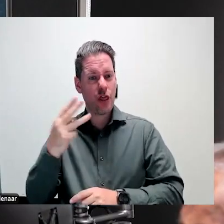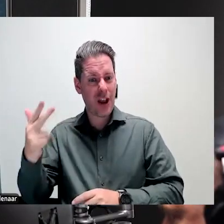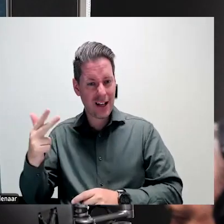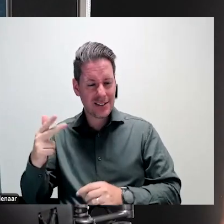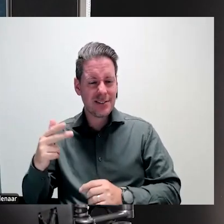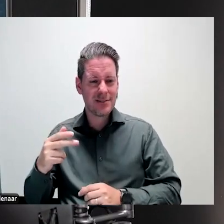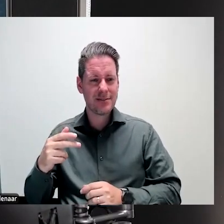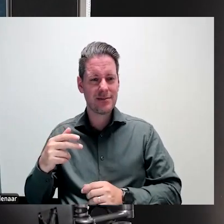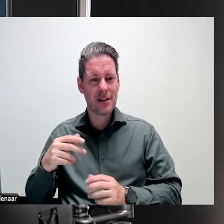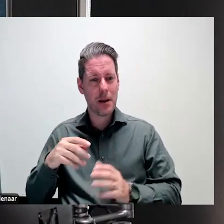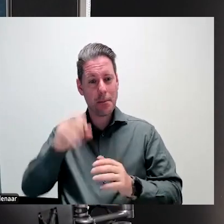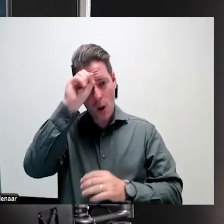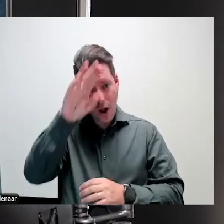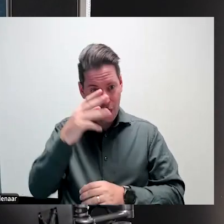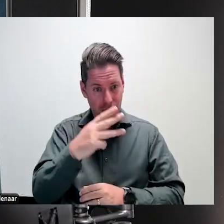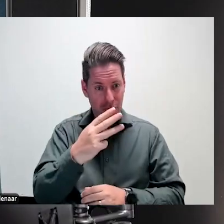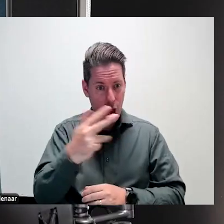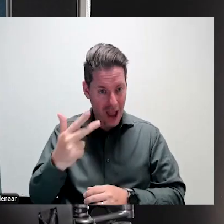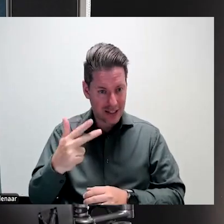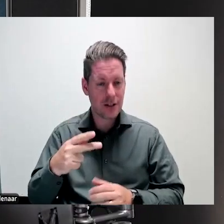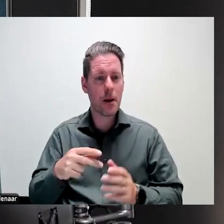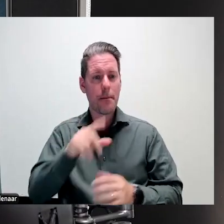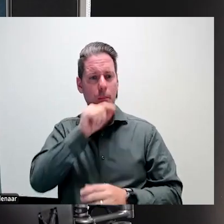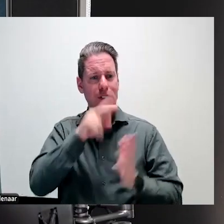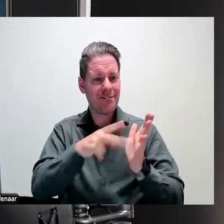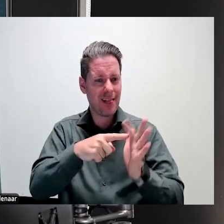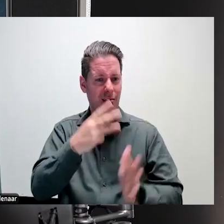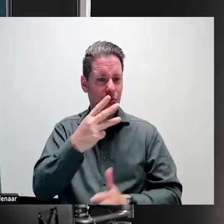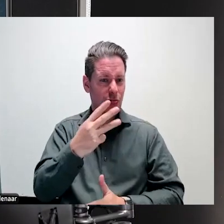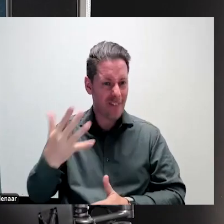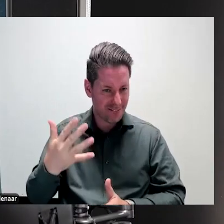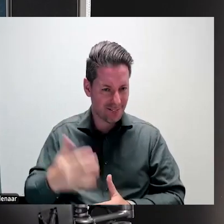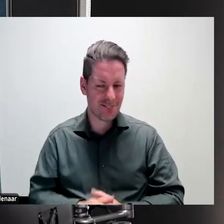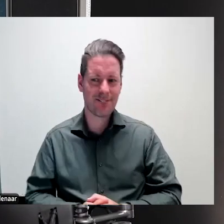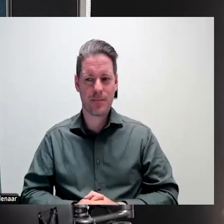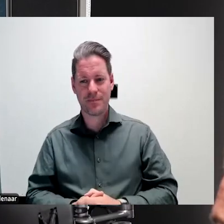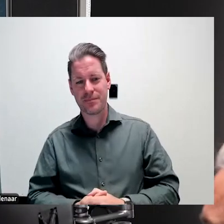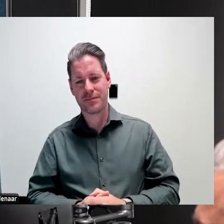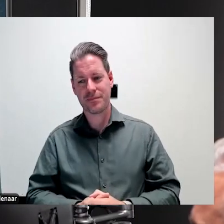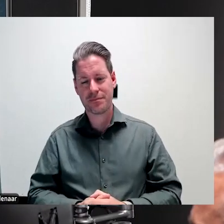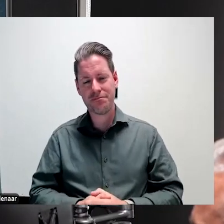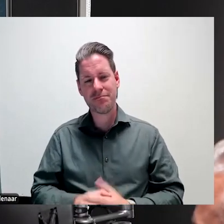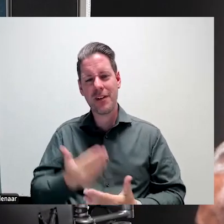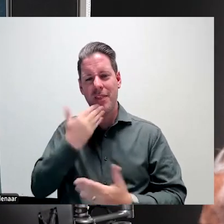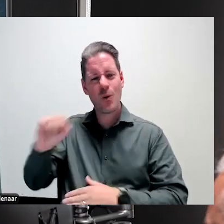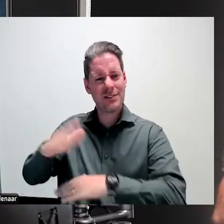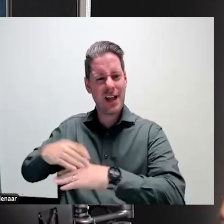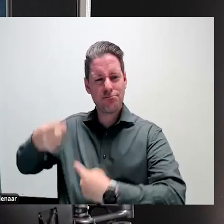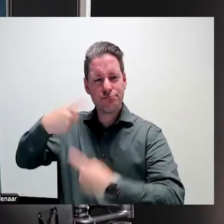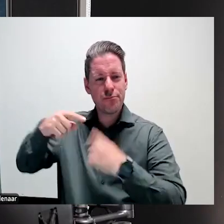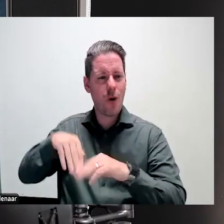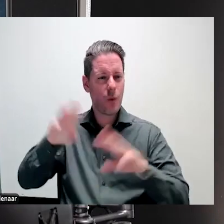Isa and Longreach today, 35 for Birdsville, and going for a top of 33 at Charleville. Daniel Hayes from the Bureau, thanks so much for your time